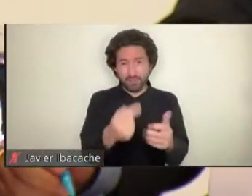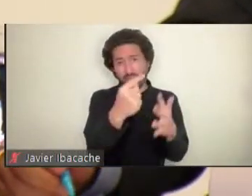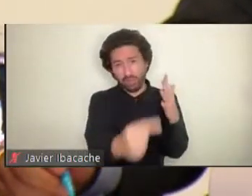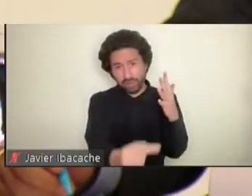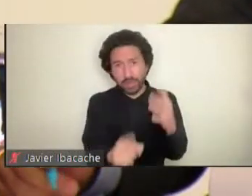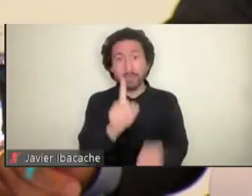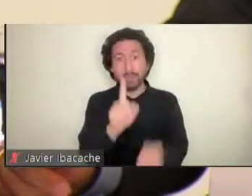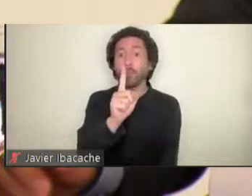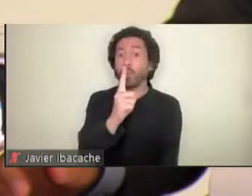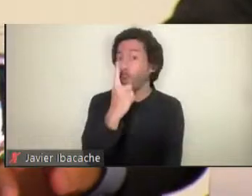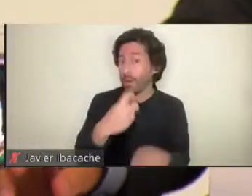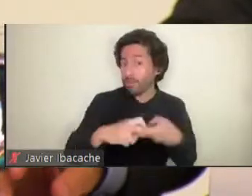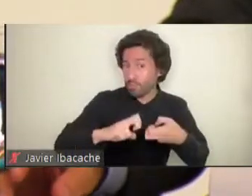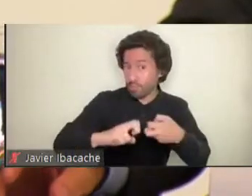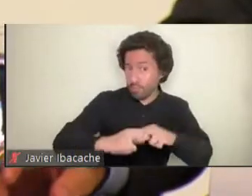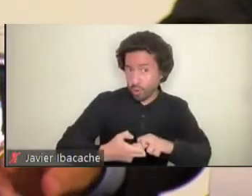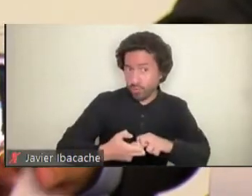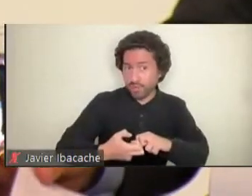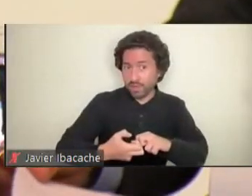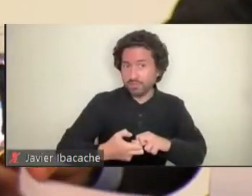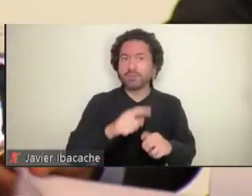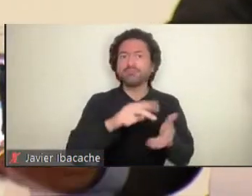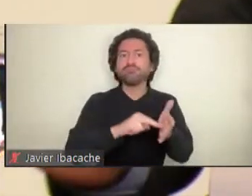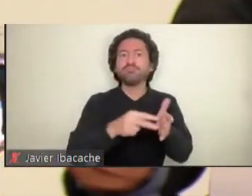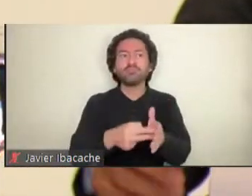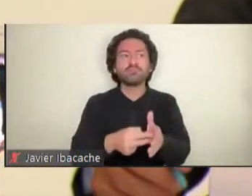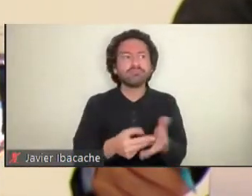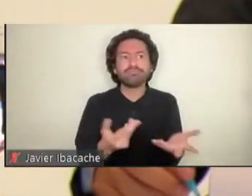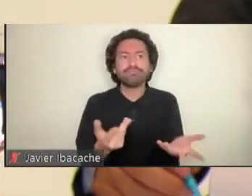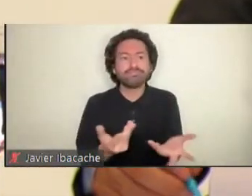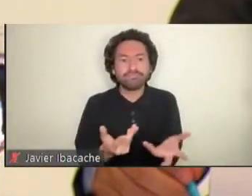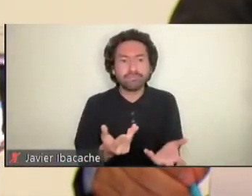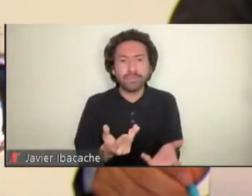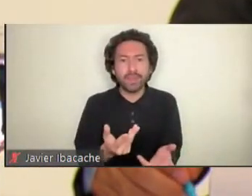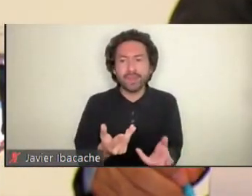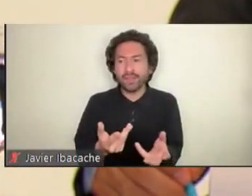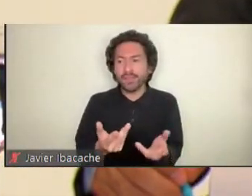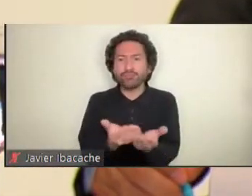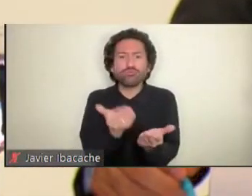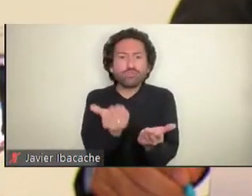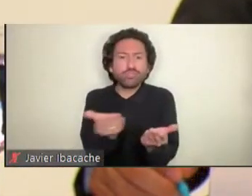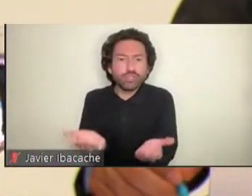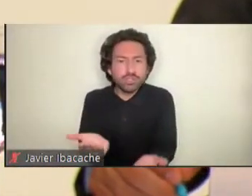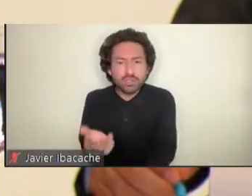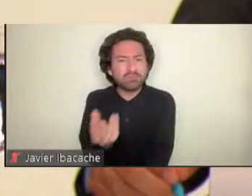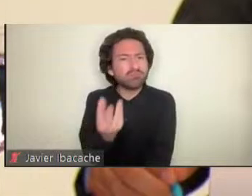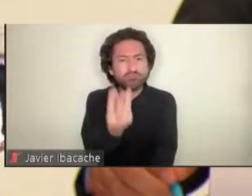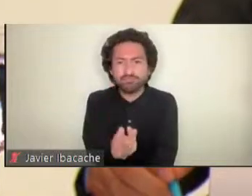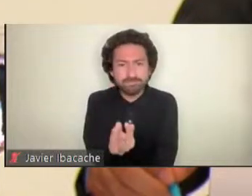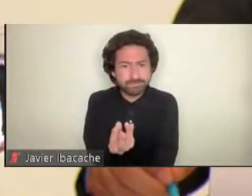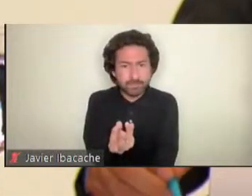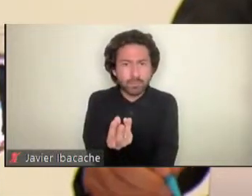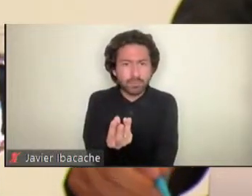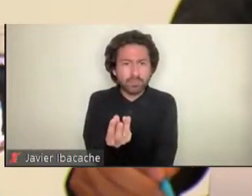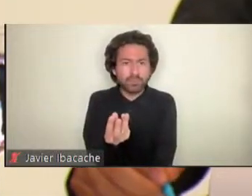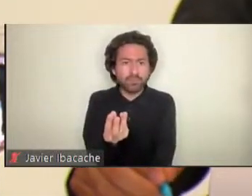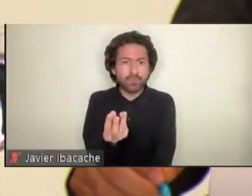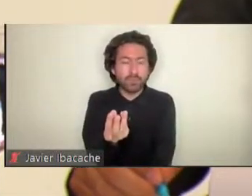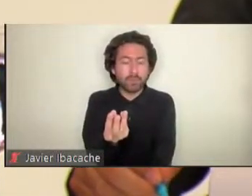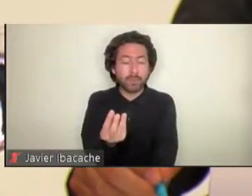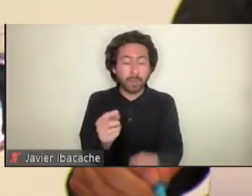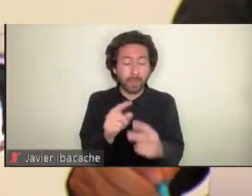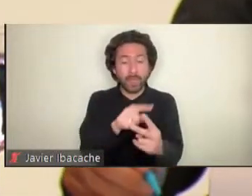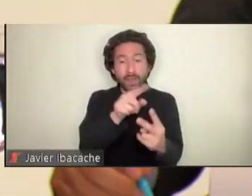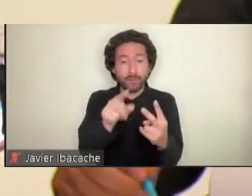we find there is little resources on average for each beneficiary of the